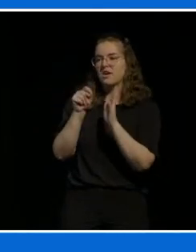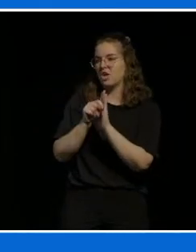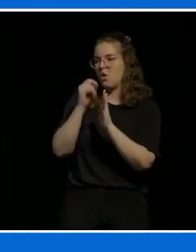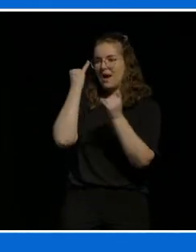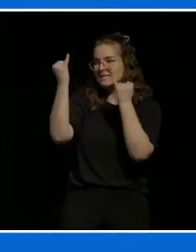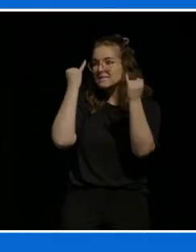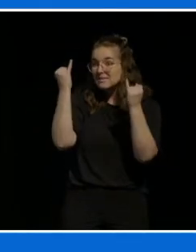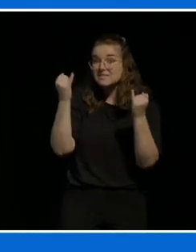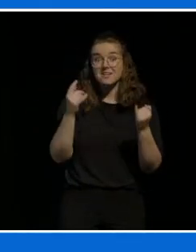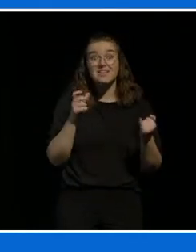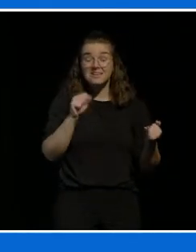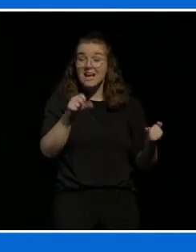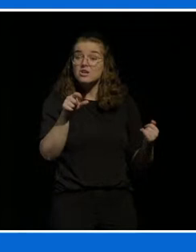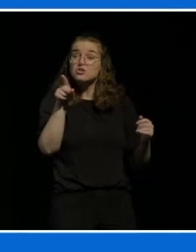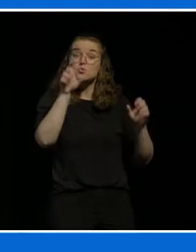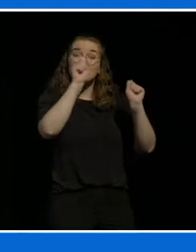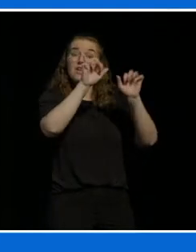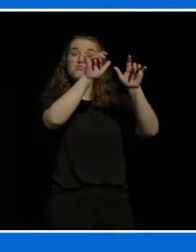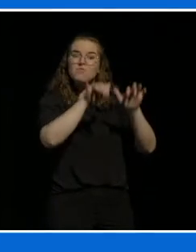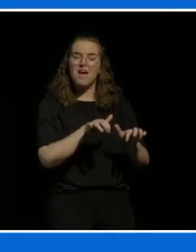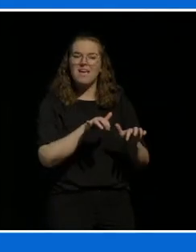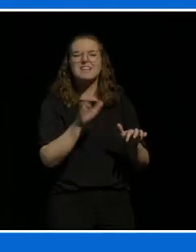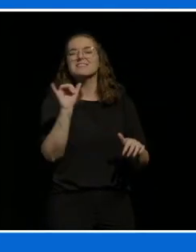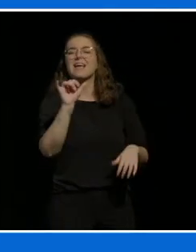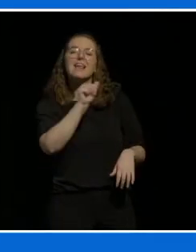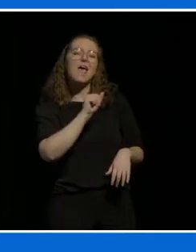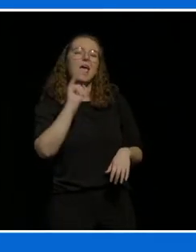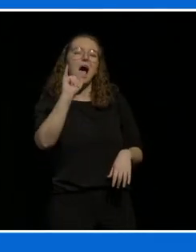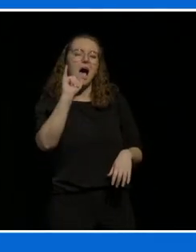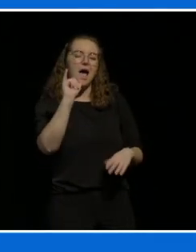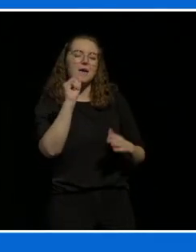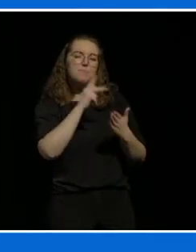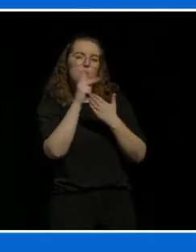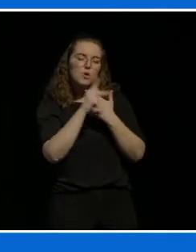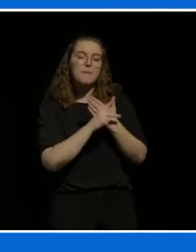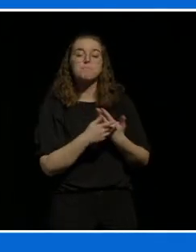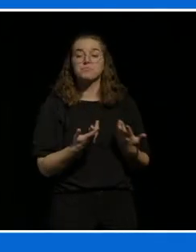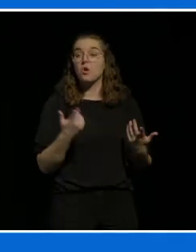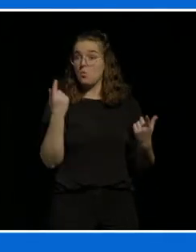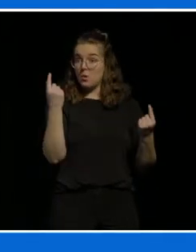realized you could actually write into it, take this, like I literally will take my